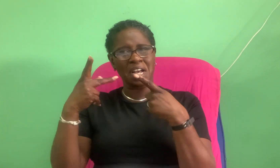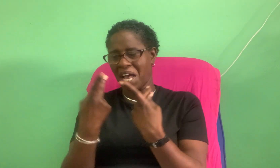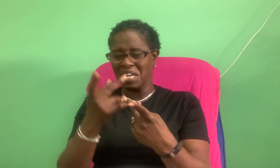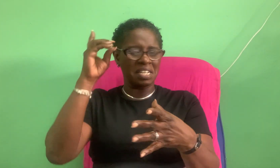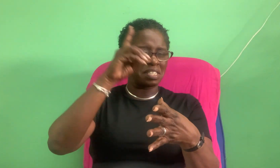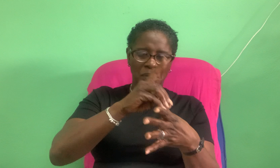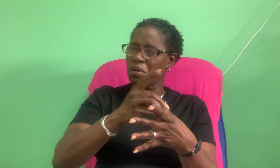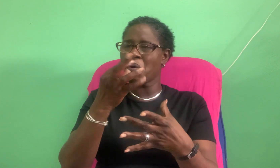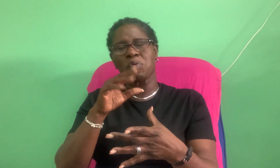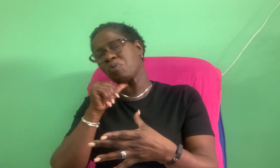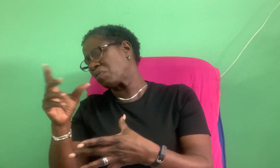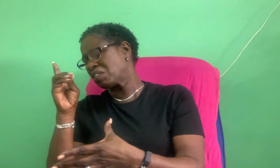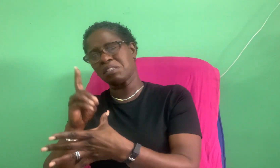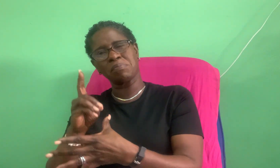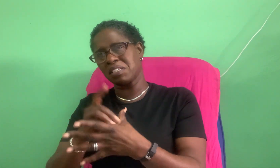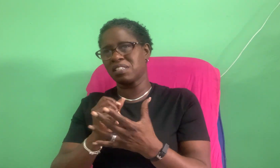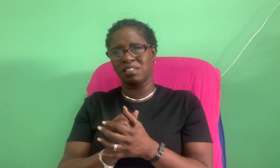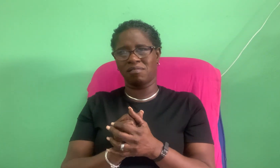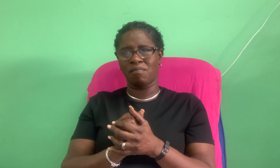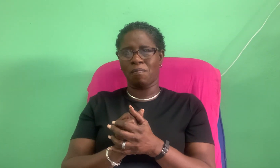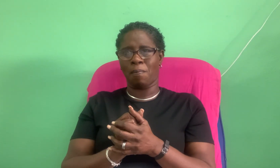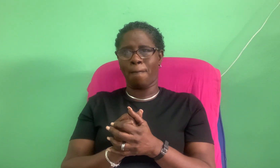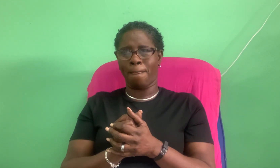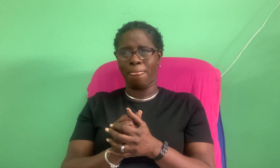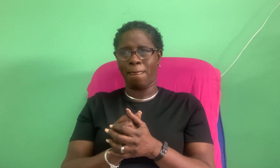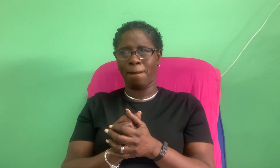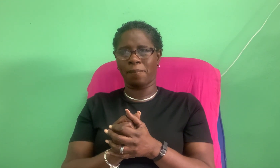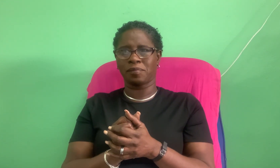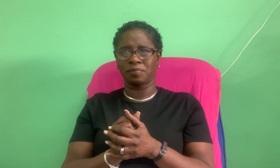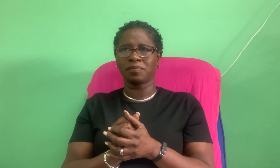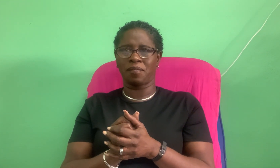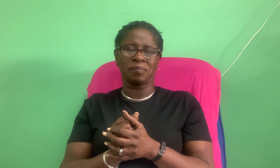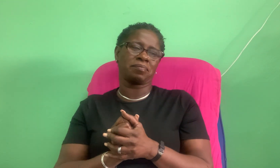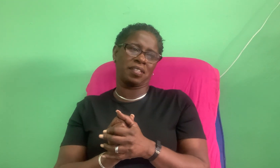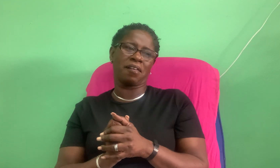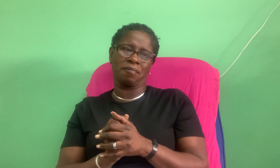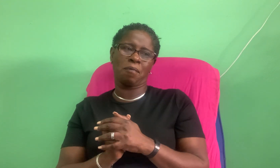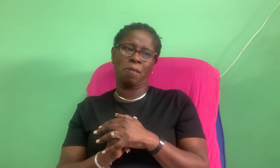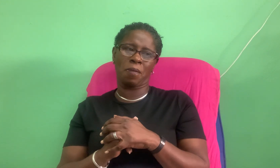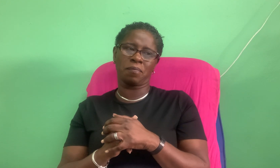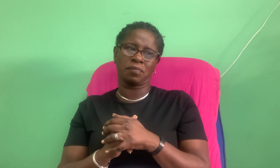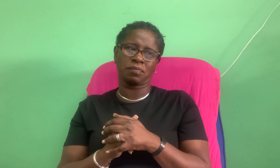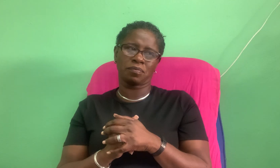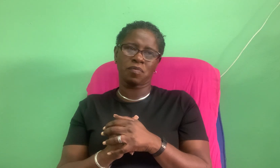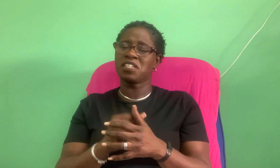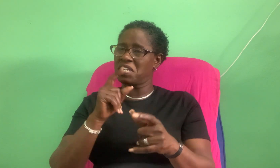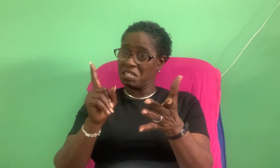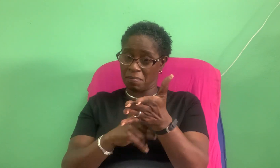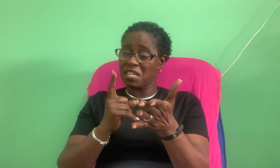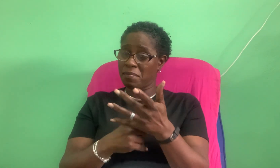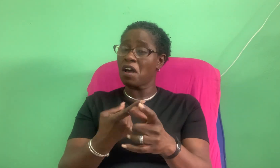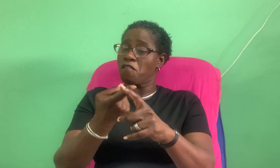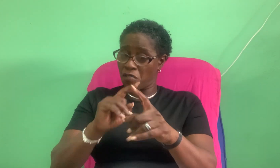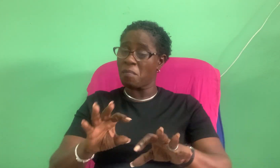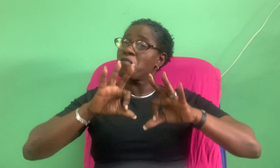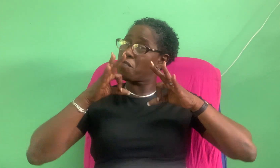is coming to mind is that deeply personal, like interpersonal relational exploitation that can either come from the family